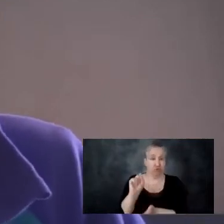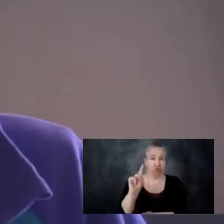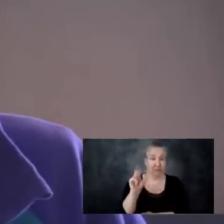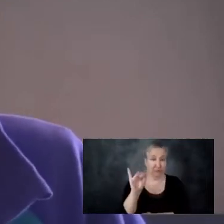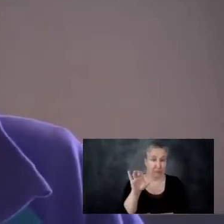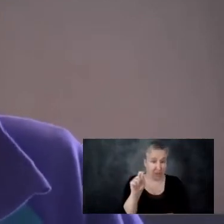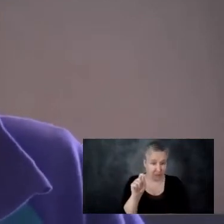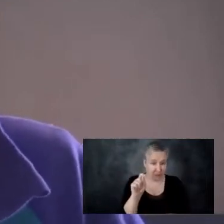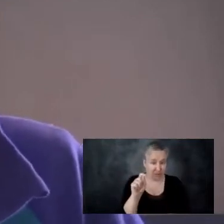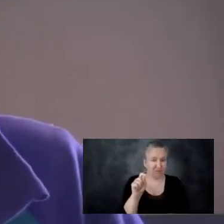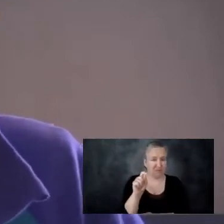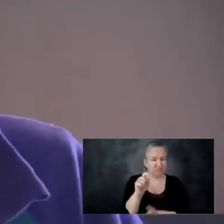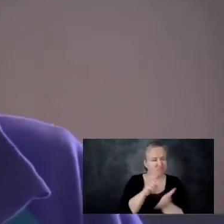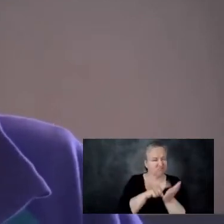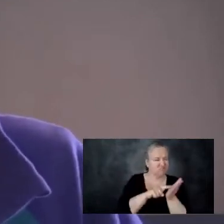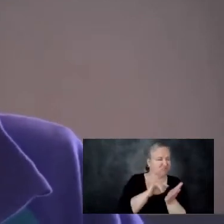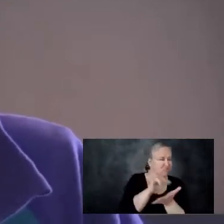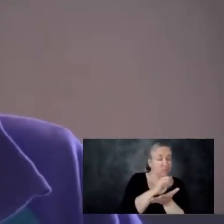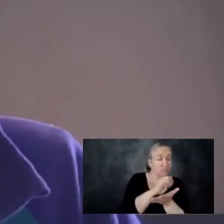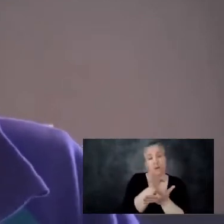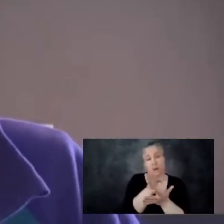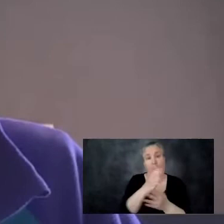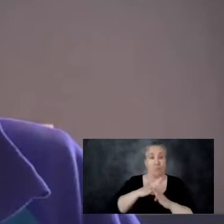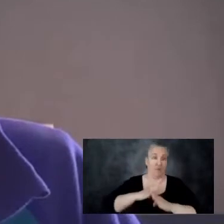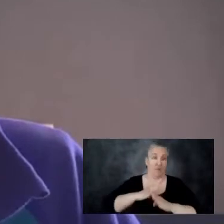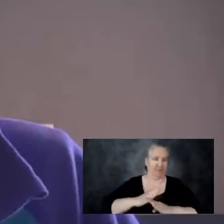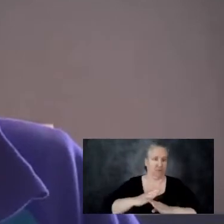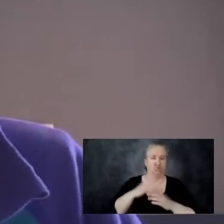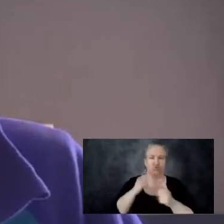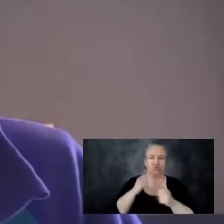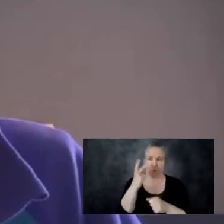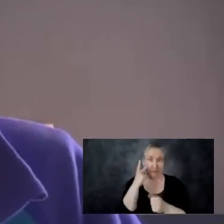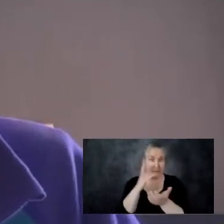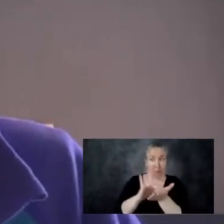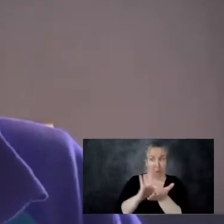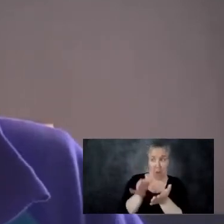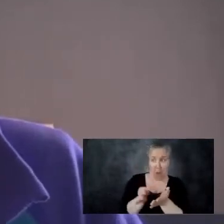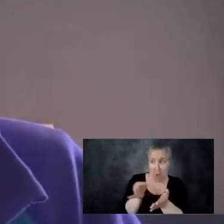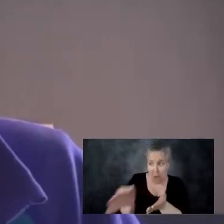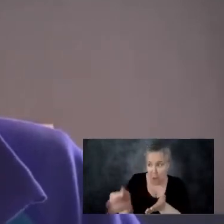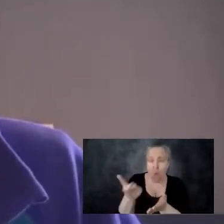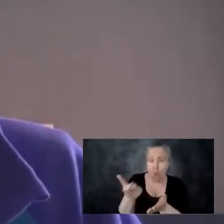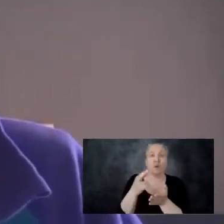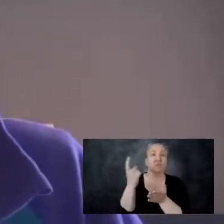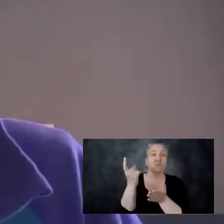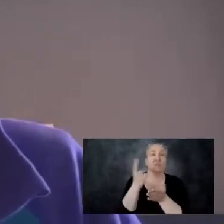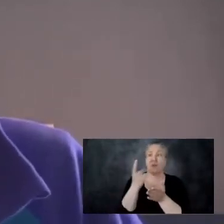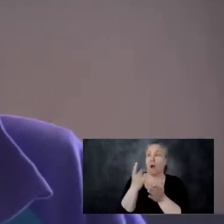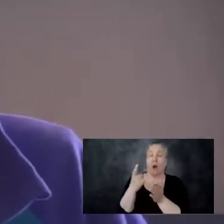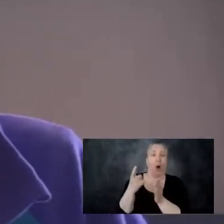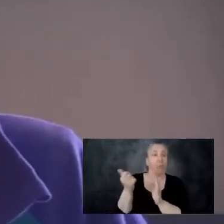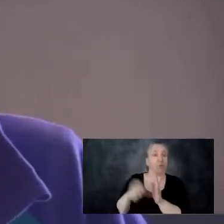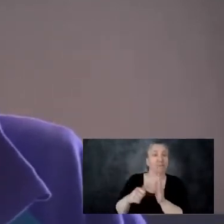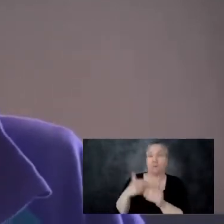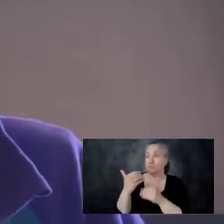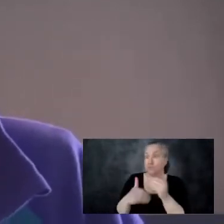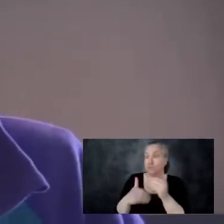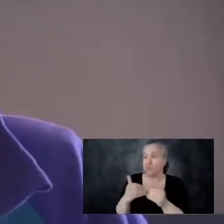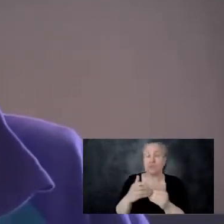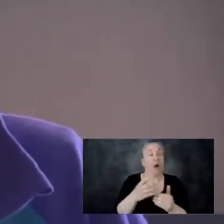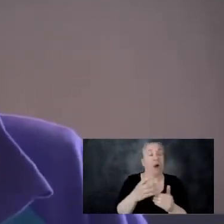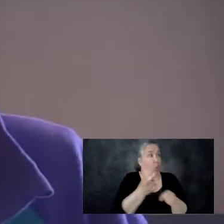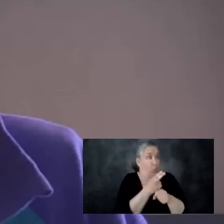specific treatment. There are prevention trials where we're trying to see if a medication or if a procedure can help prevent